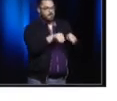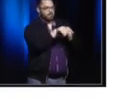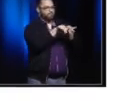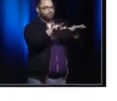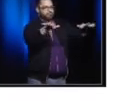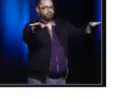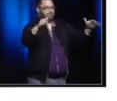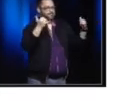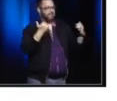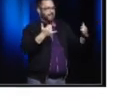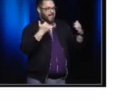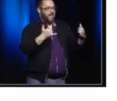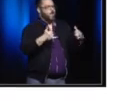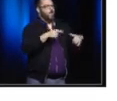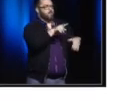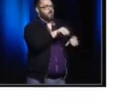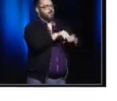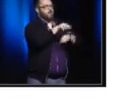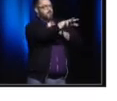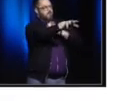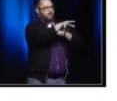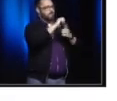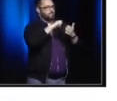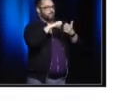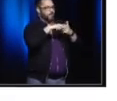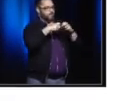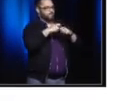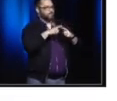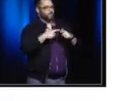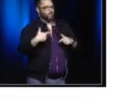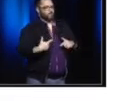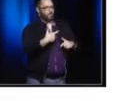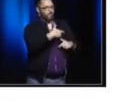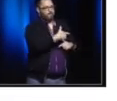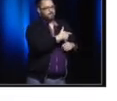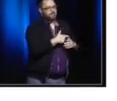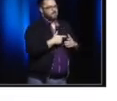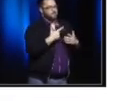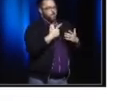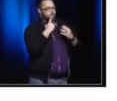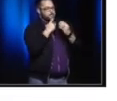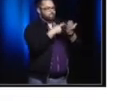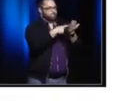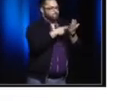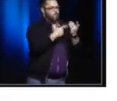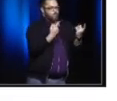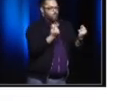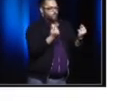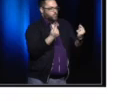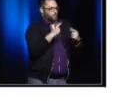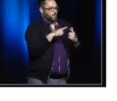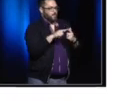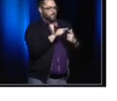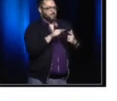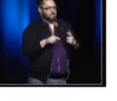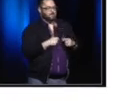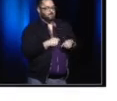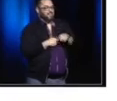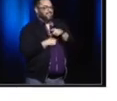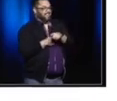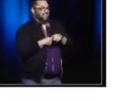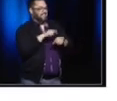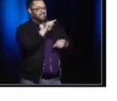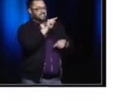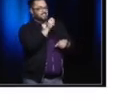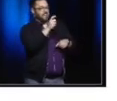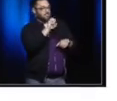a lot of discussion about this anthropogenic threat to Māui dolphins and what action is needed. A toxoplasmosis action plan